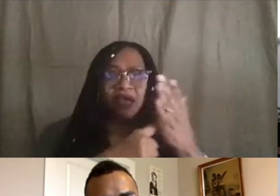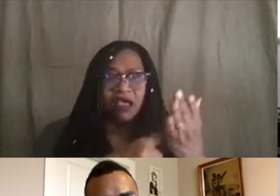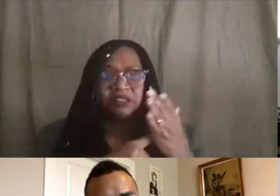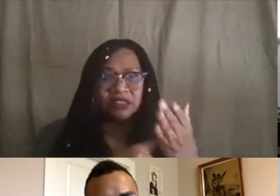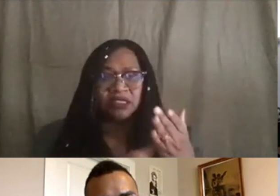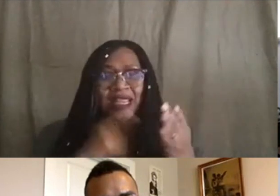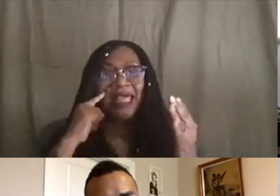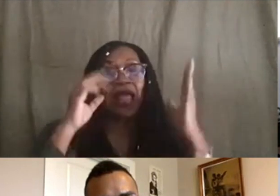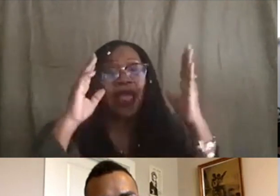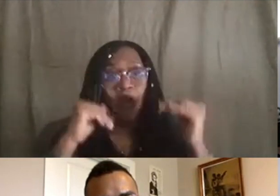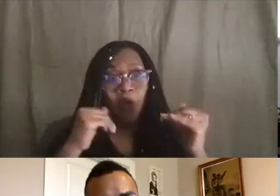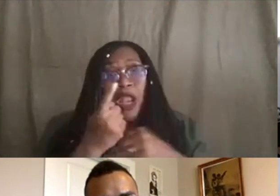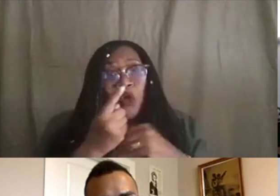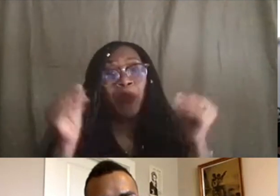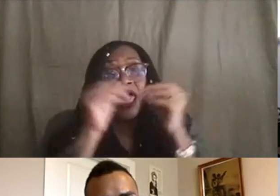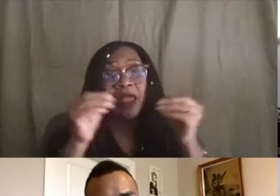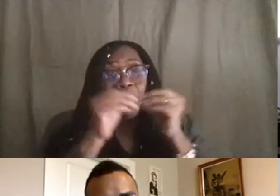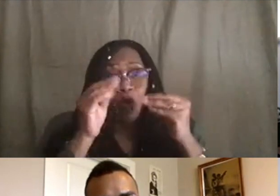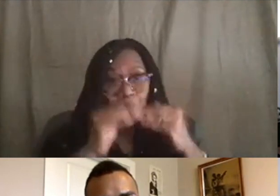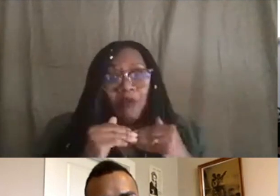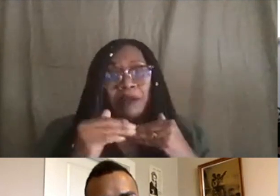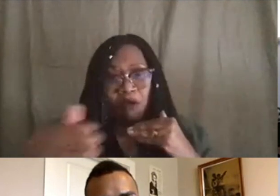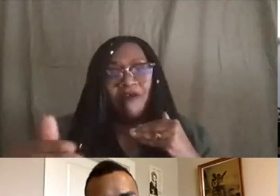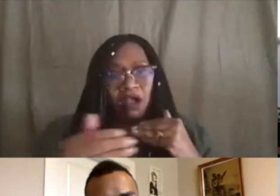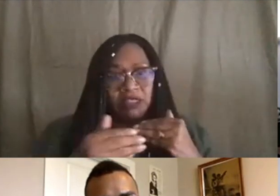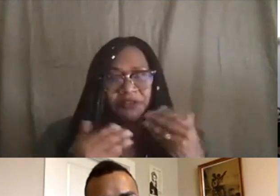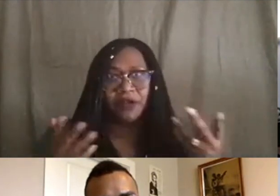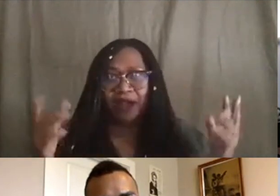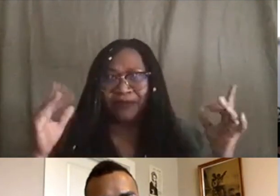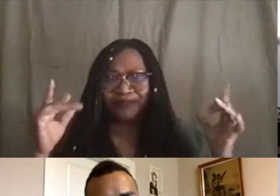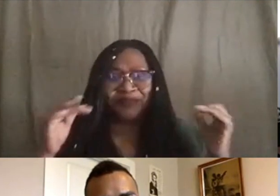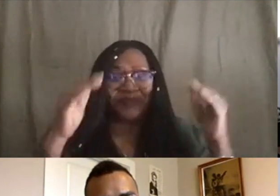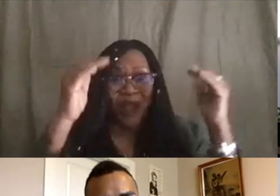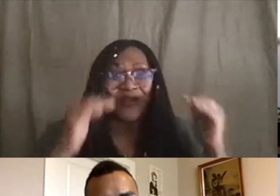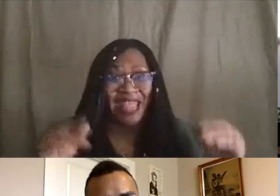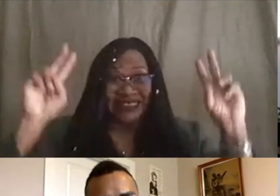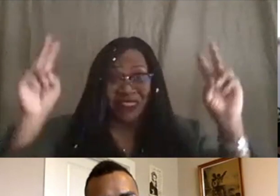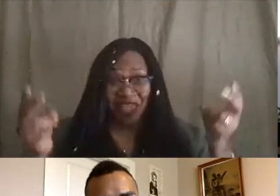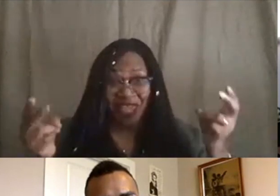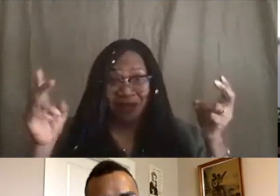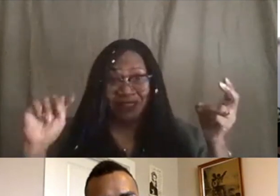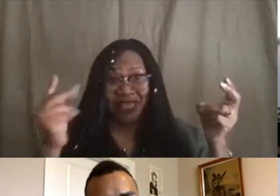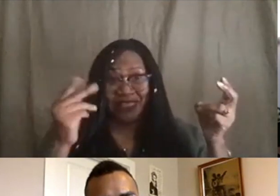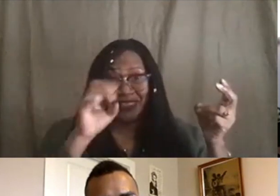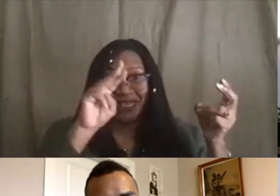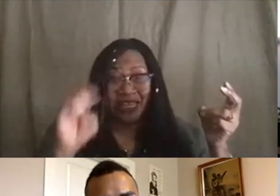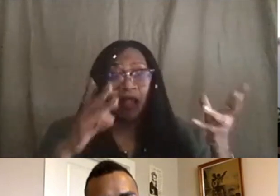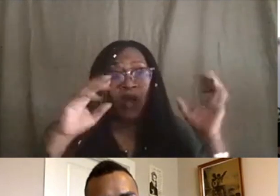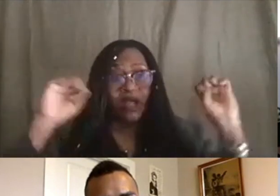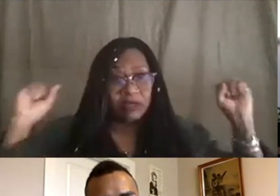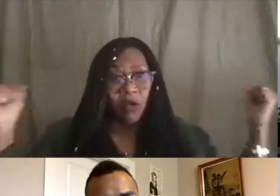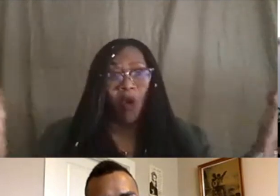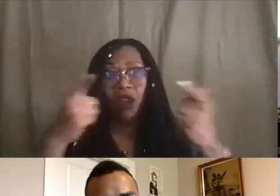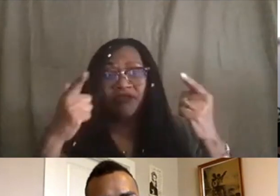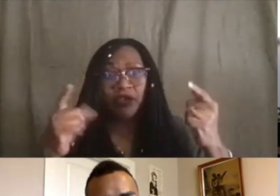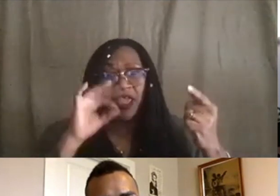hope we're going to get into this a little bit more when we move on to our next theme. And I want to invite all of you to just jump in and